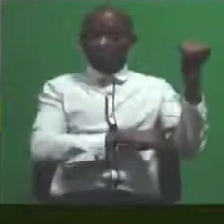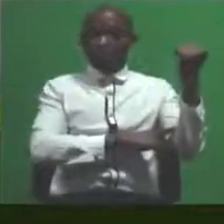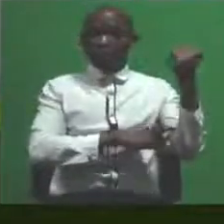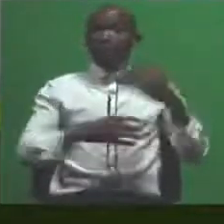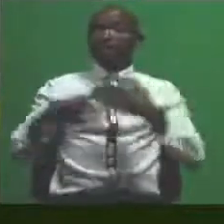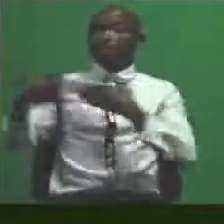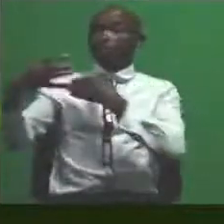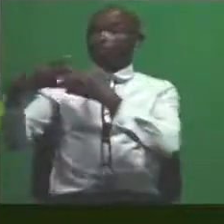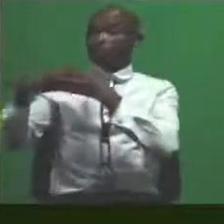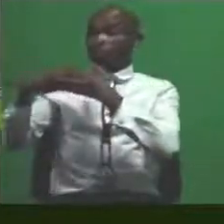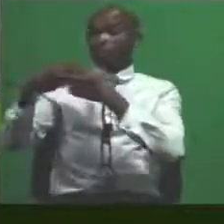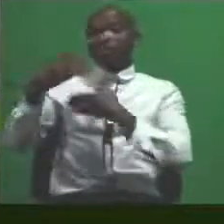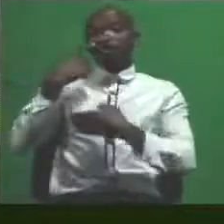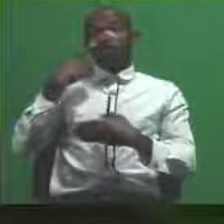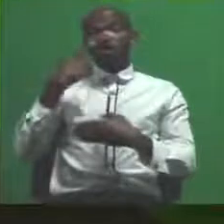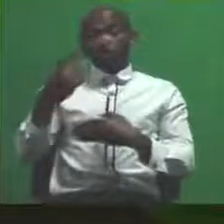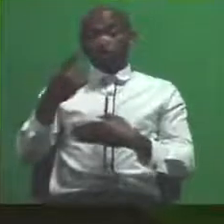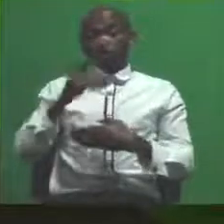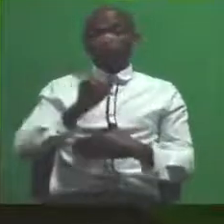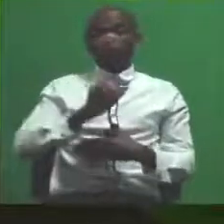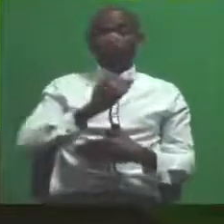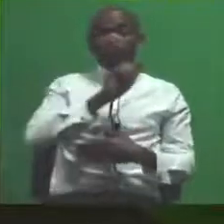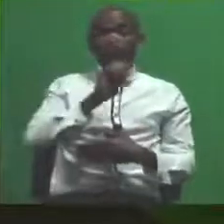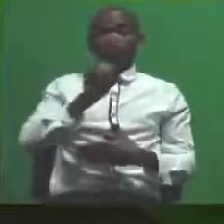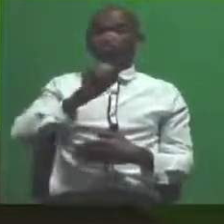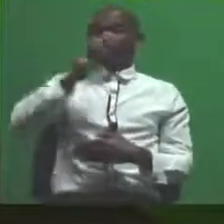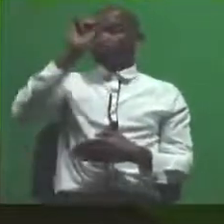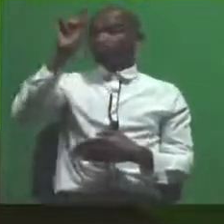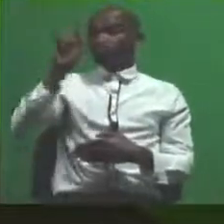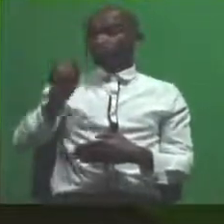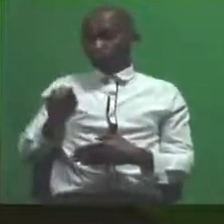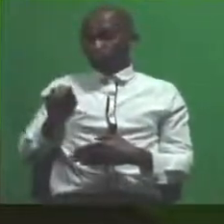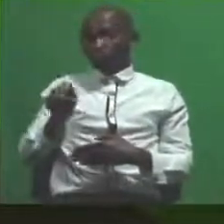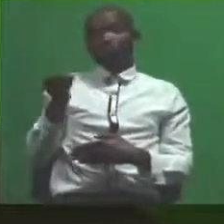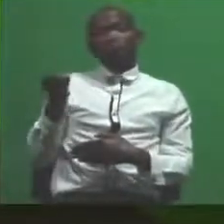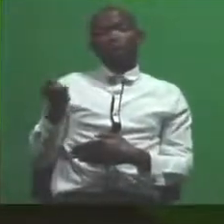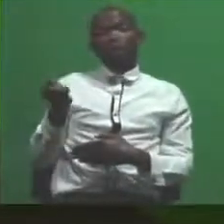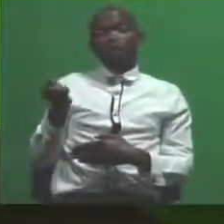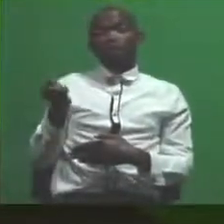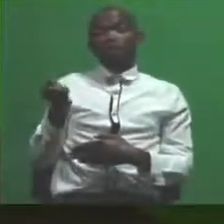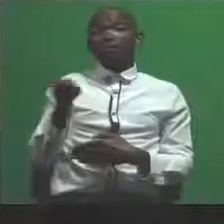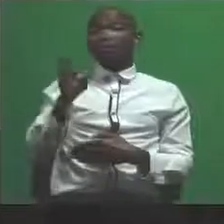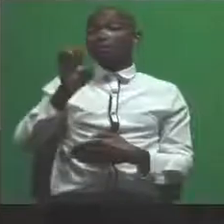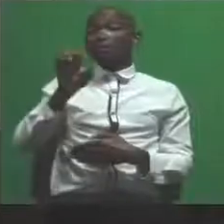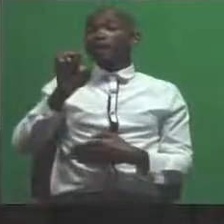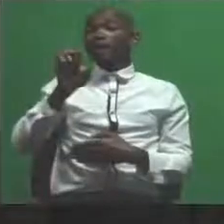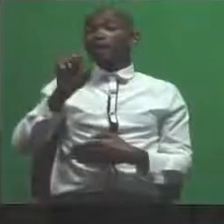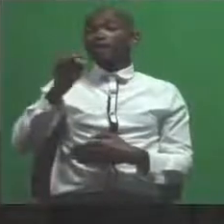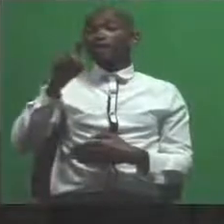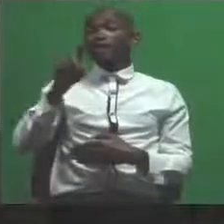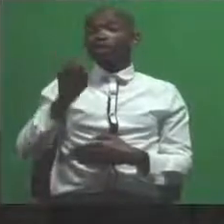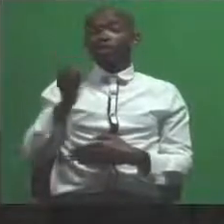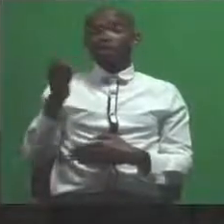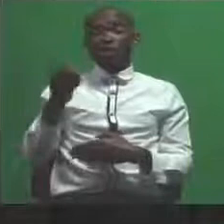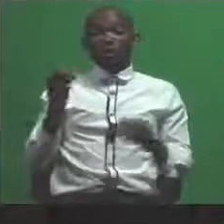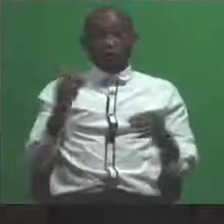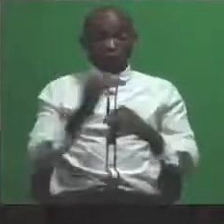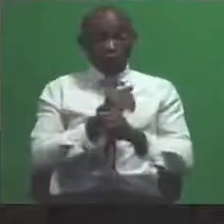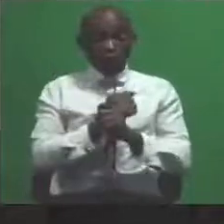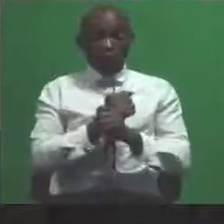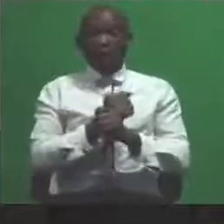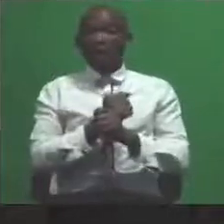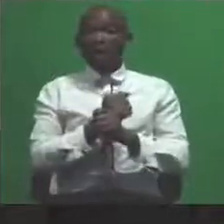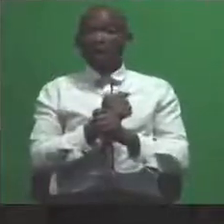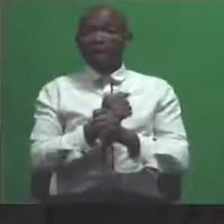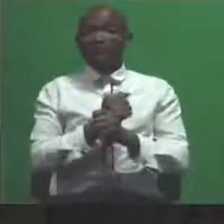features on energy profile diagram, in which in exothermic reaction we have much